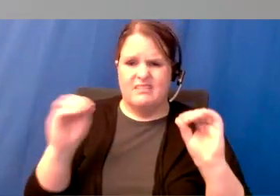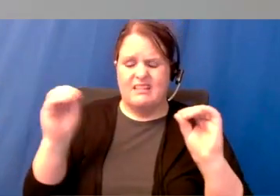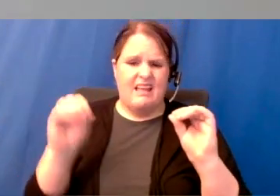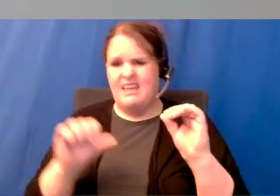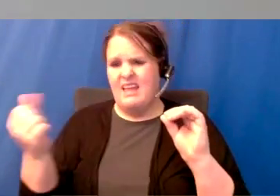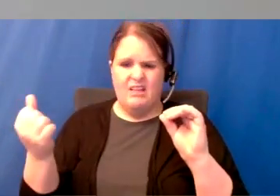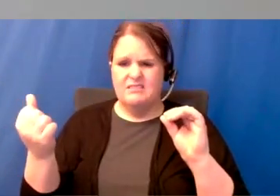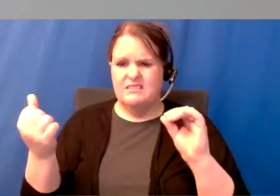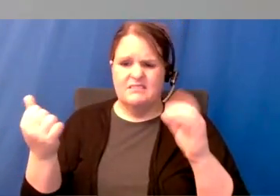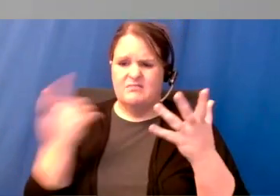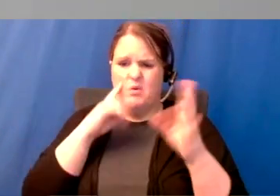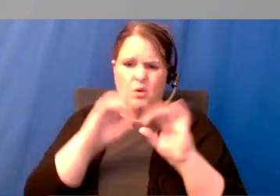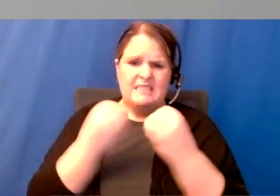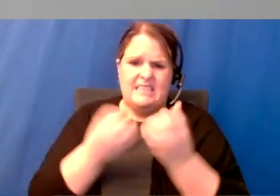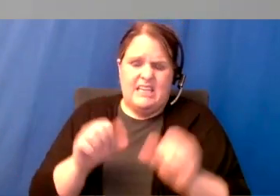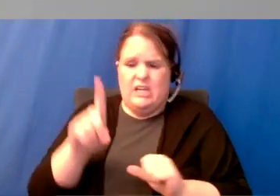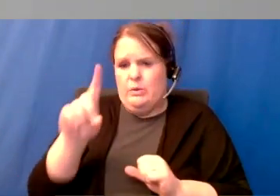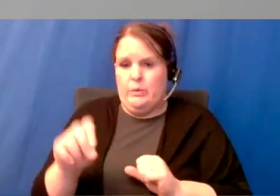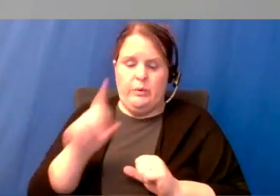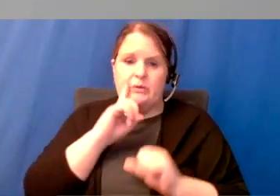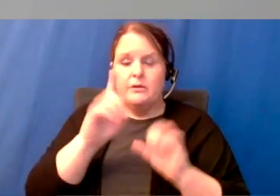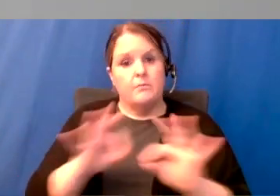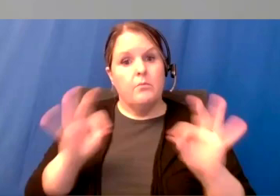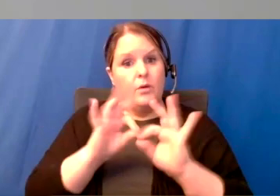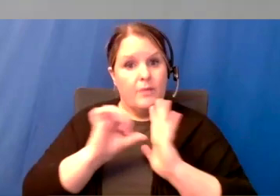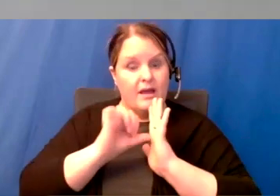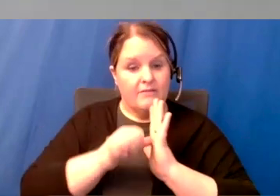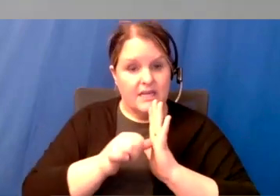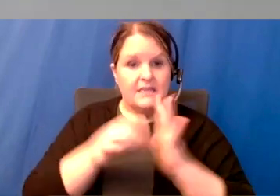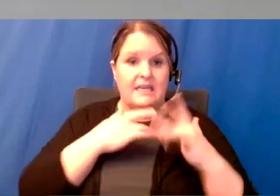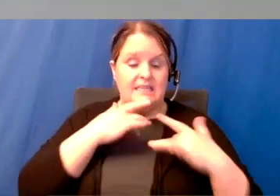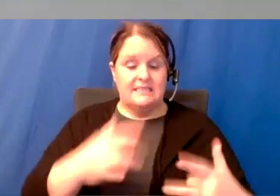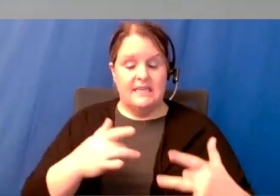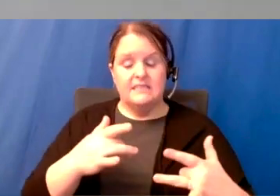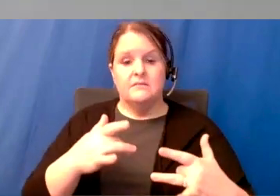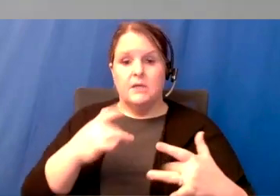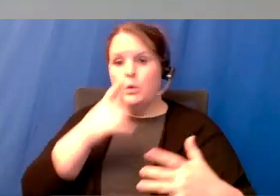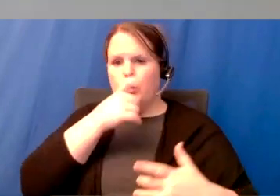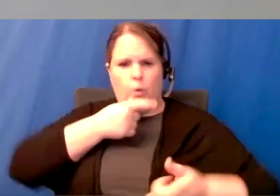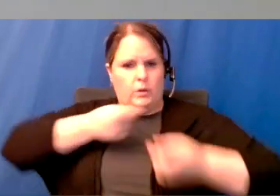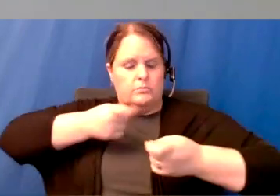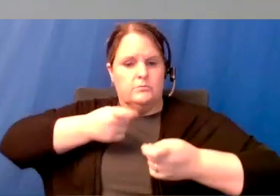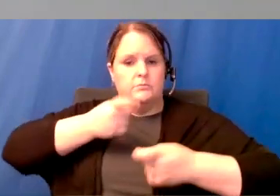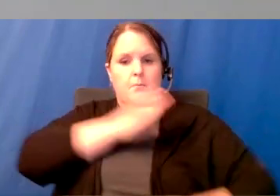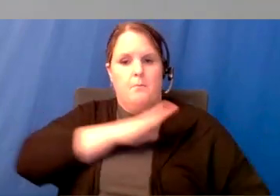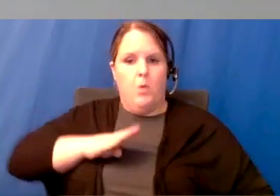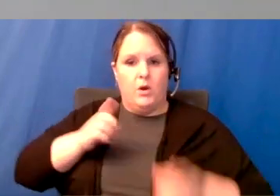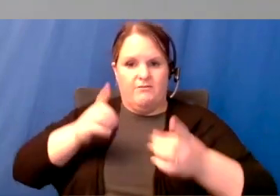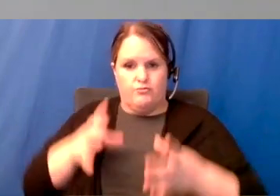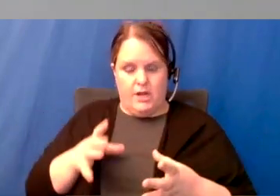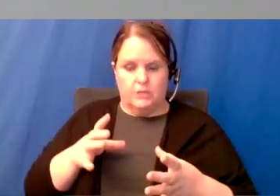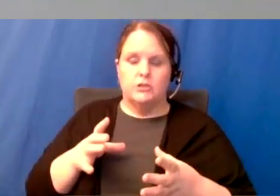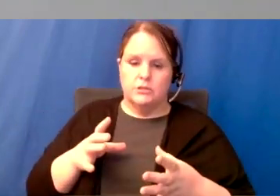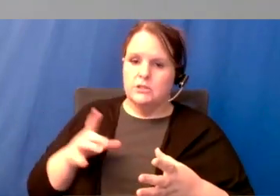do, really, right? It's important to emphasize that this is generally at the discretion of the board of directors, and so the board, you need to